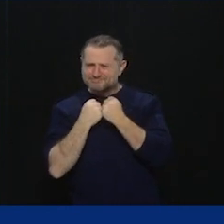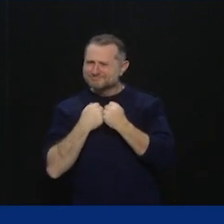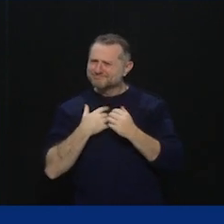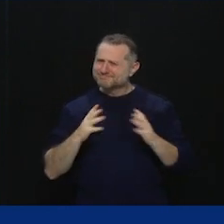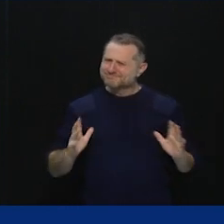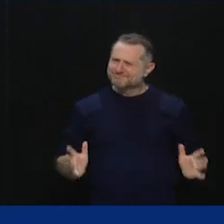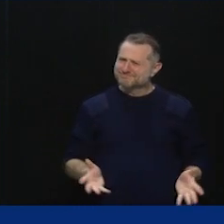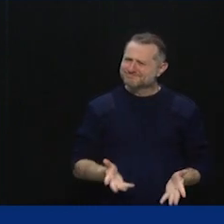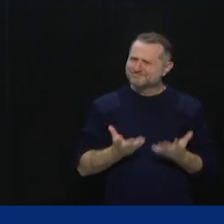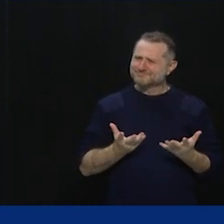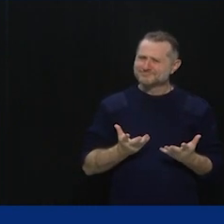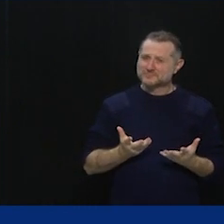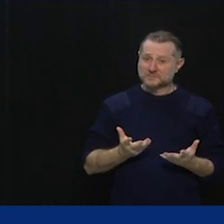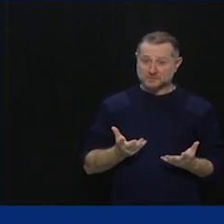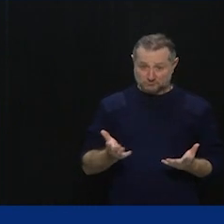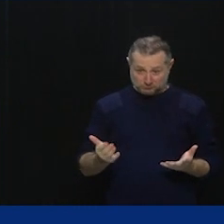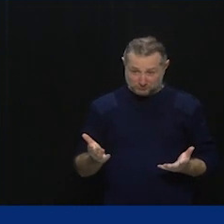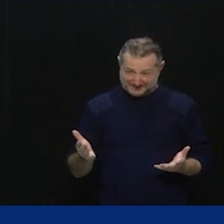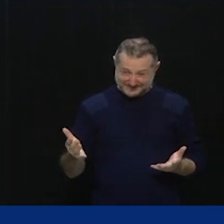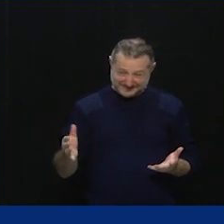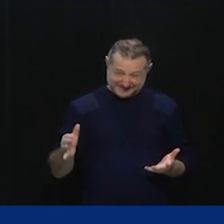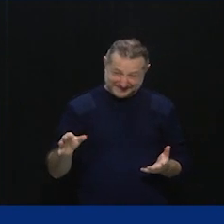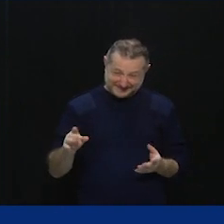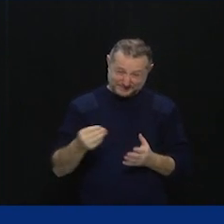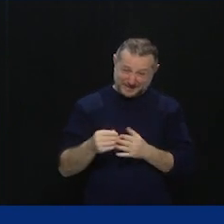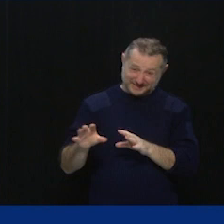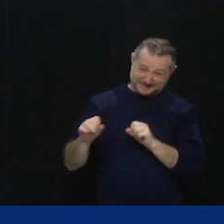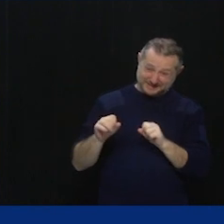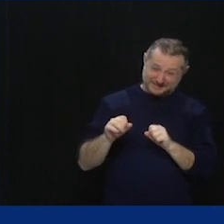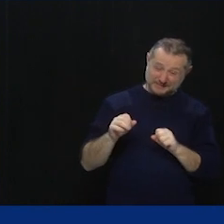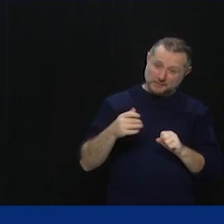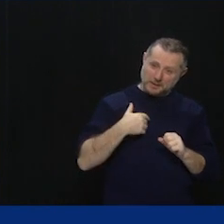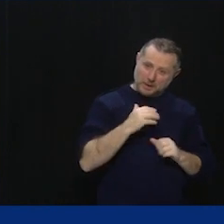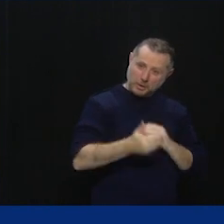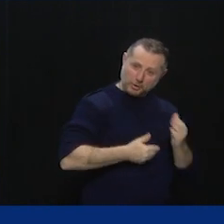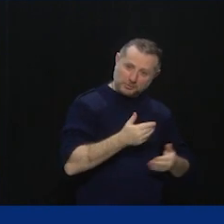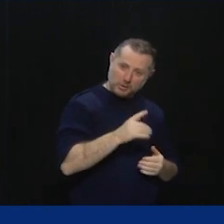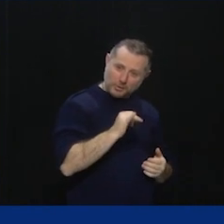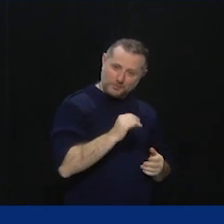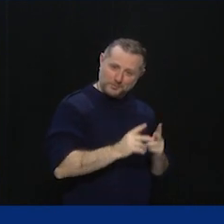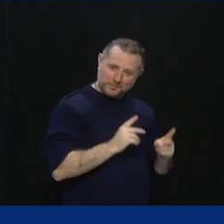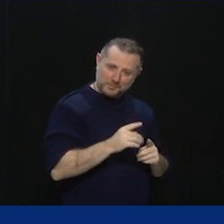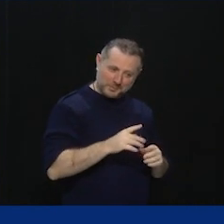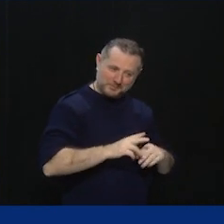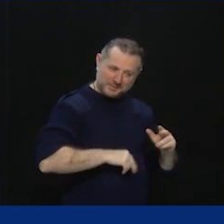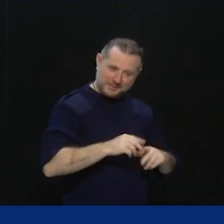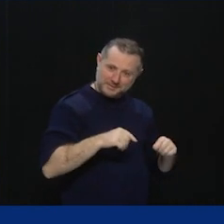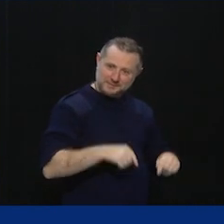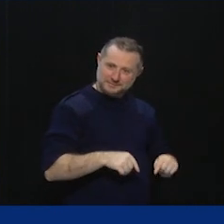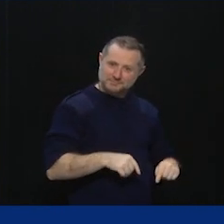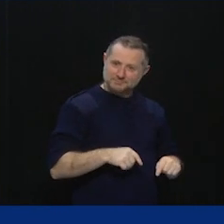them. Right? And so that is the goal of being a developer on Long Island.